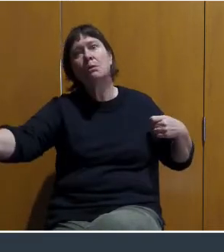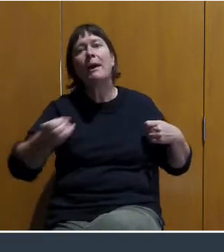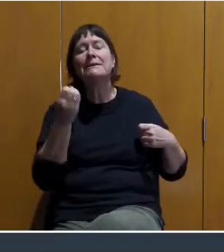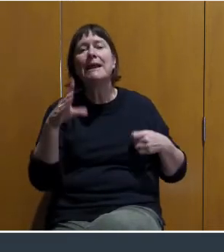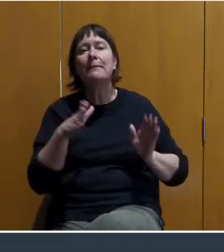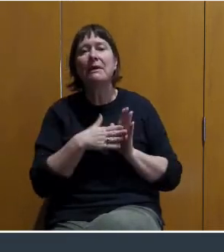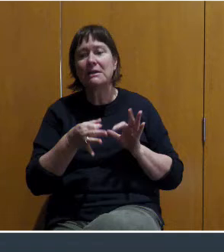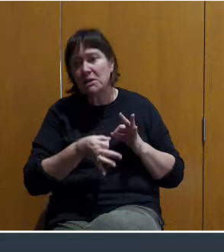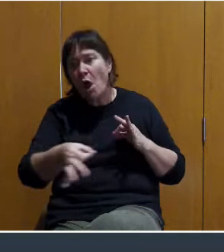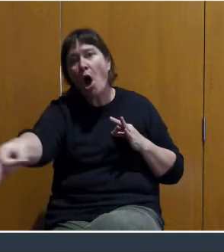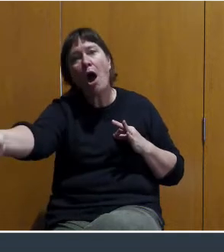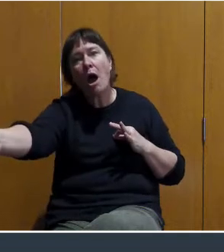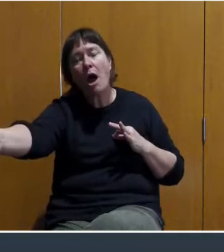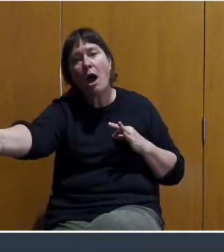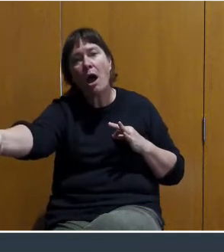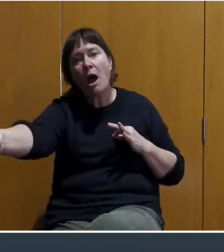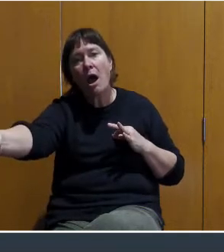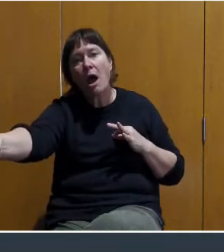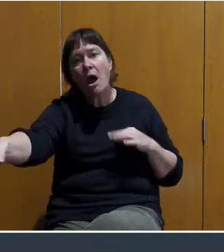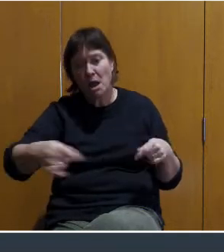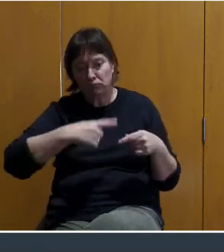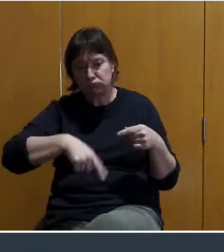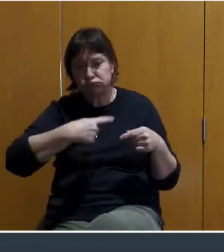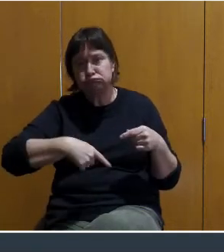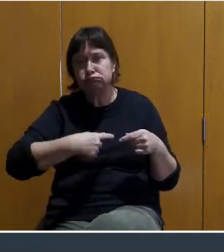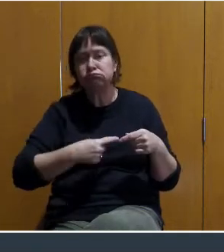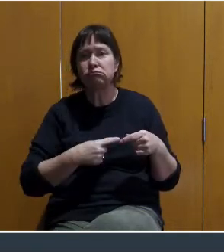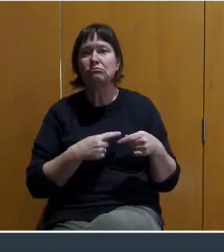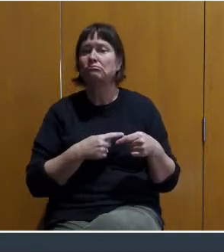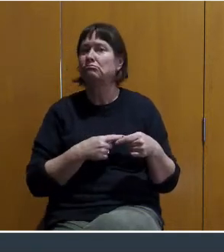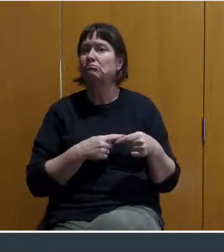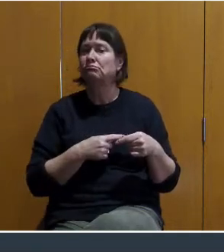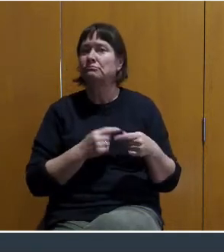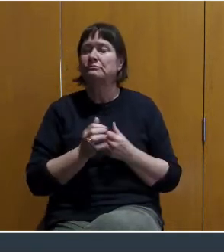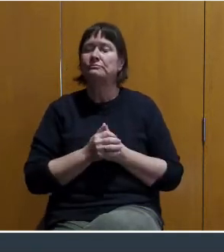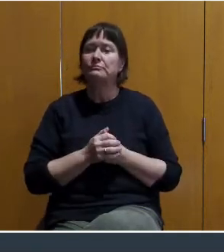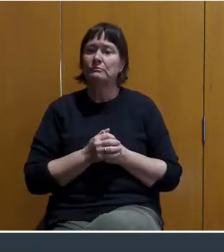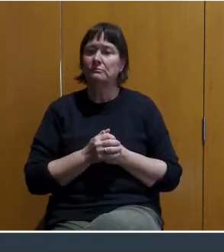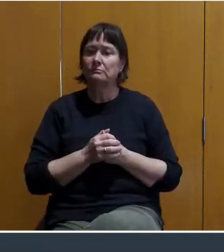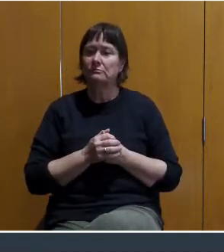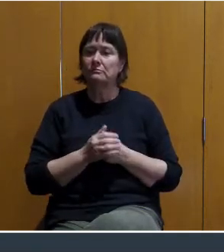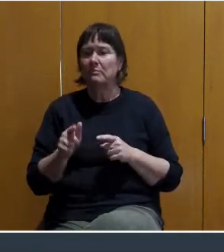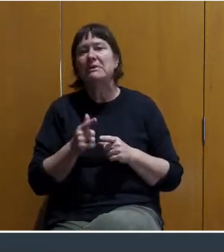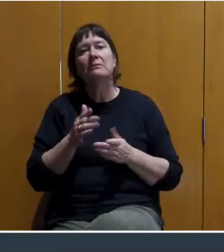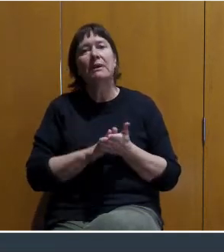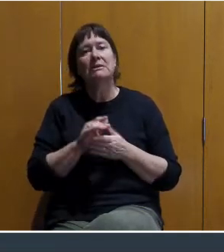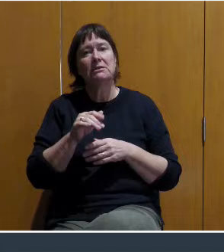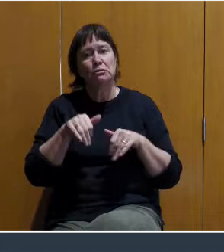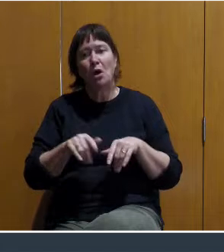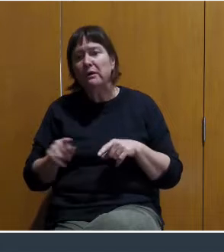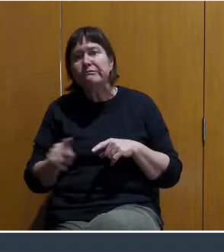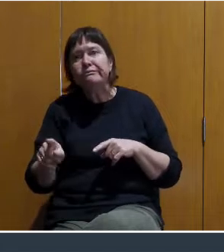more, and so that was just an observation. Yes, so